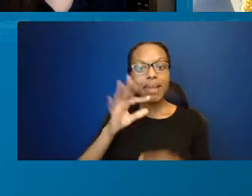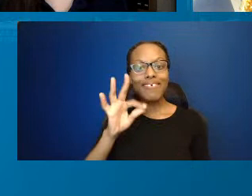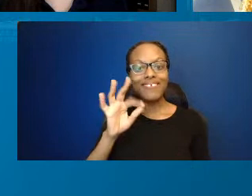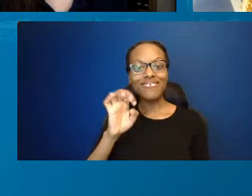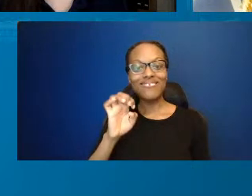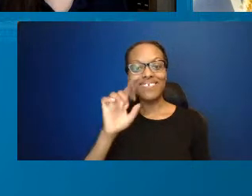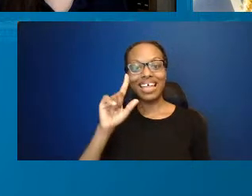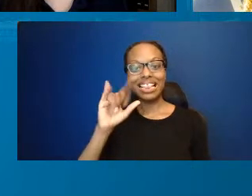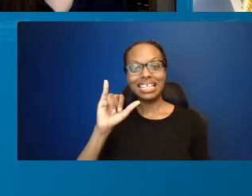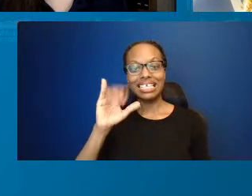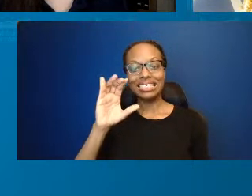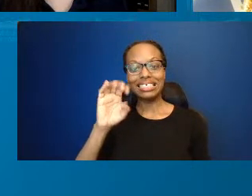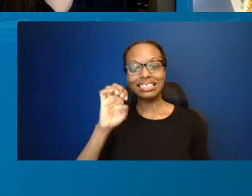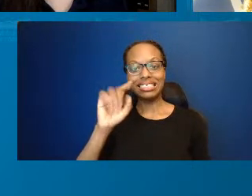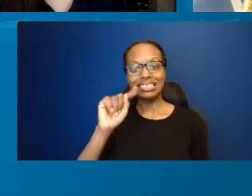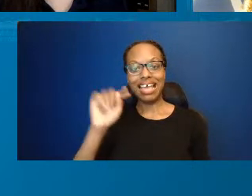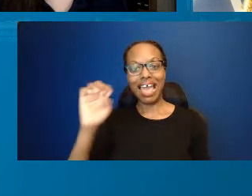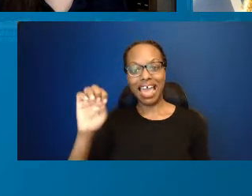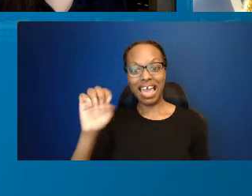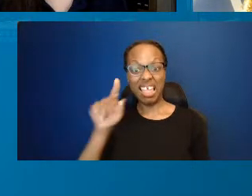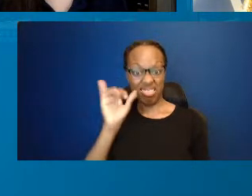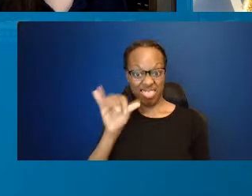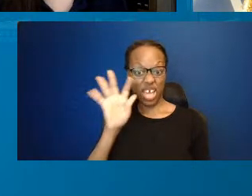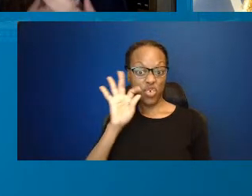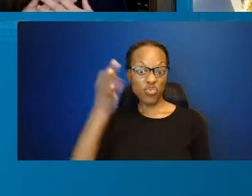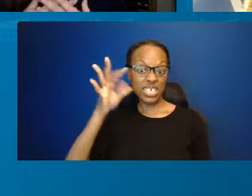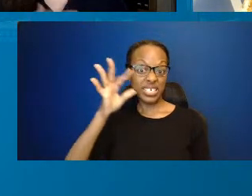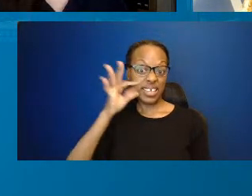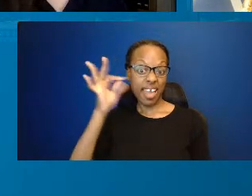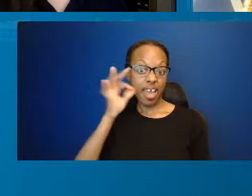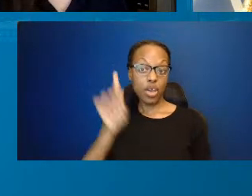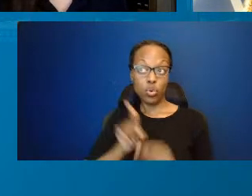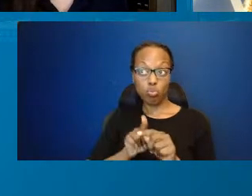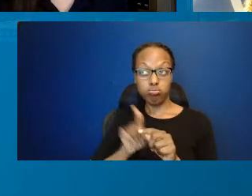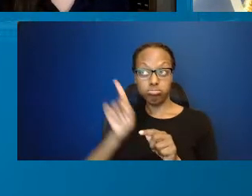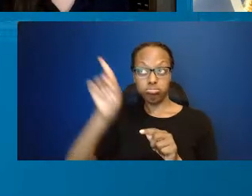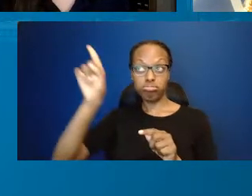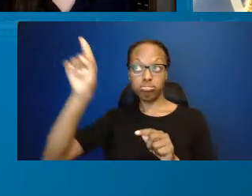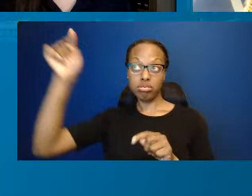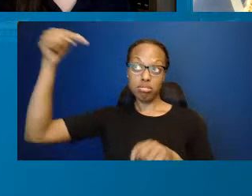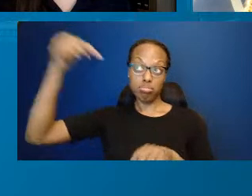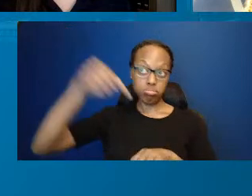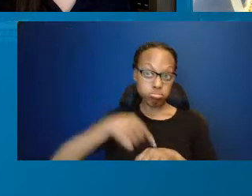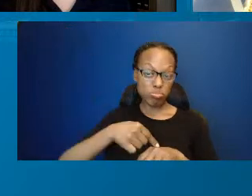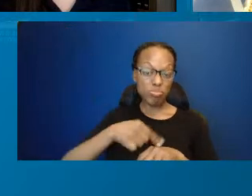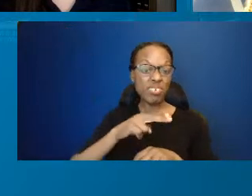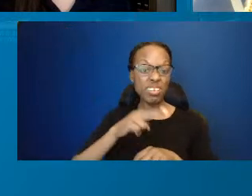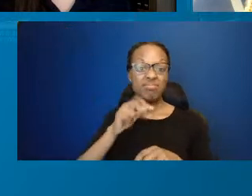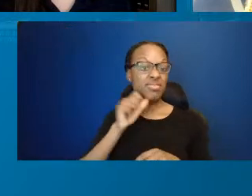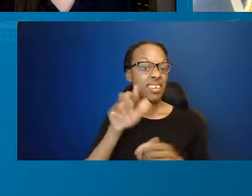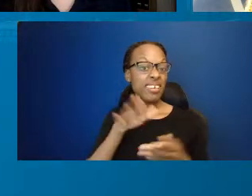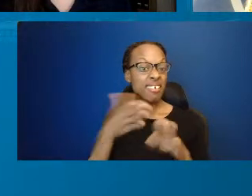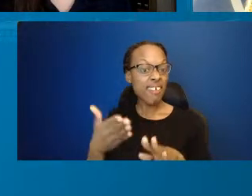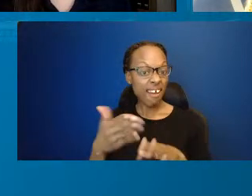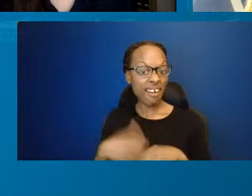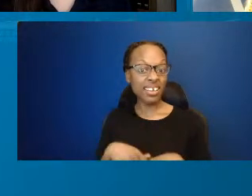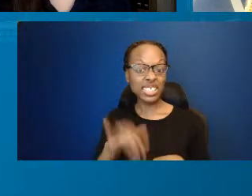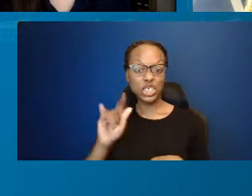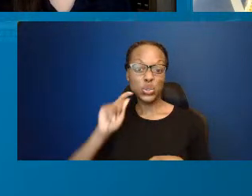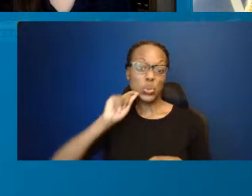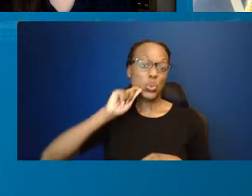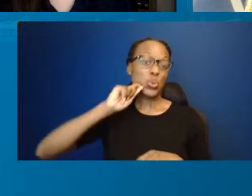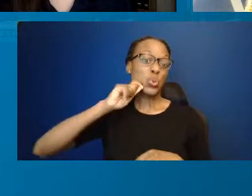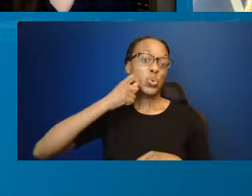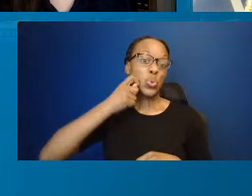French cat who went to space and came back to Earth and didn't die. So she's the coolest cat I've never ever. heard of that. That's amazing. She's not very